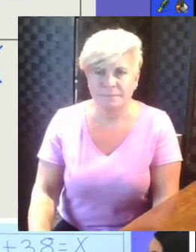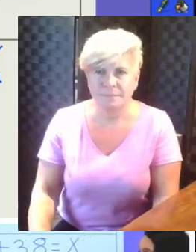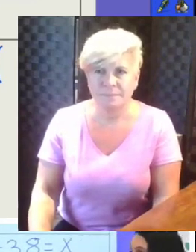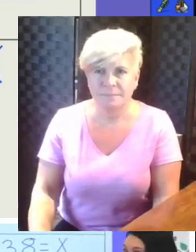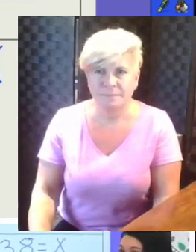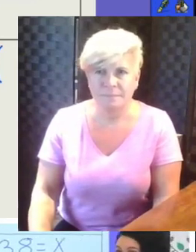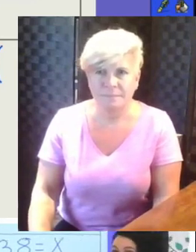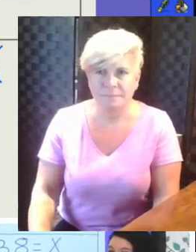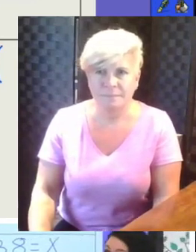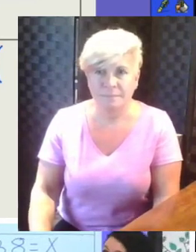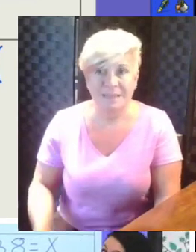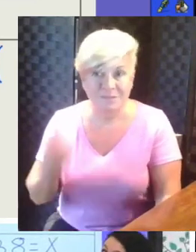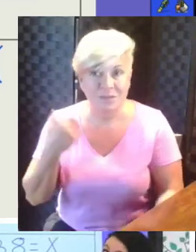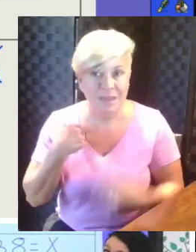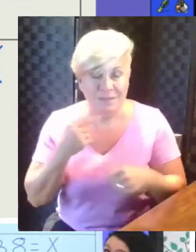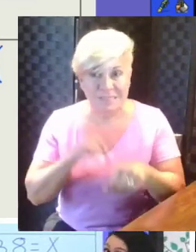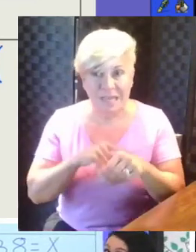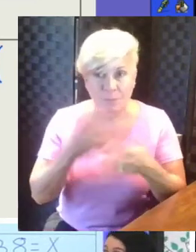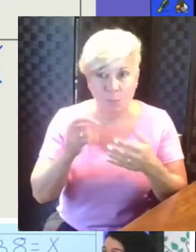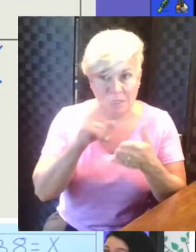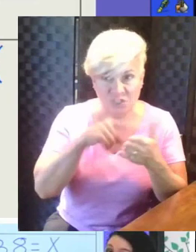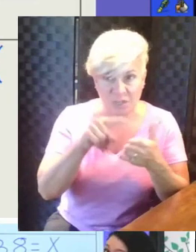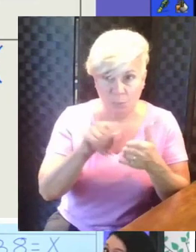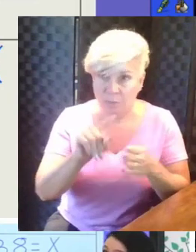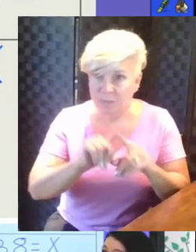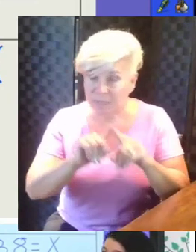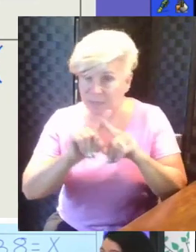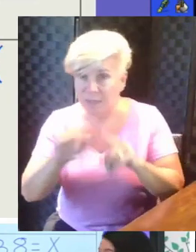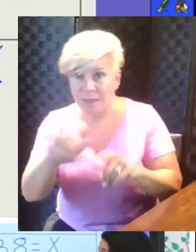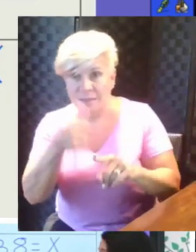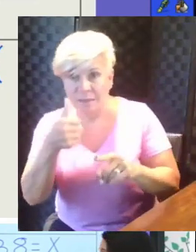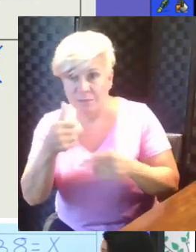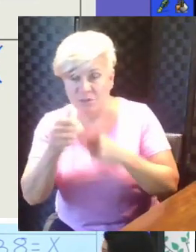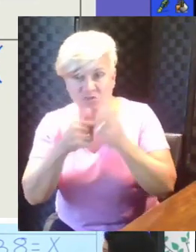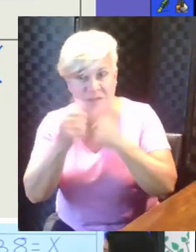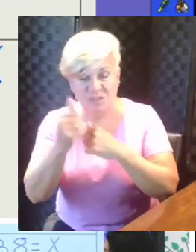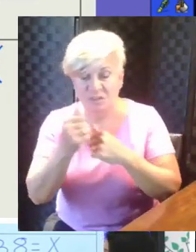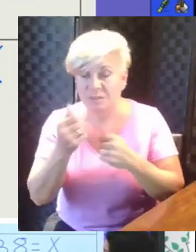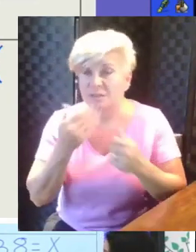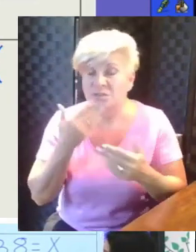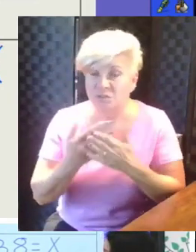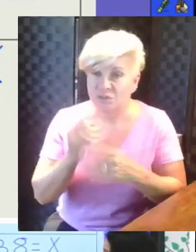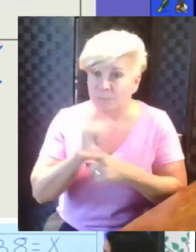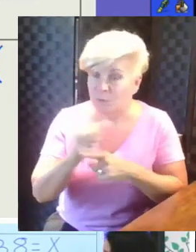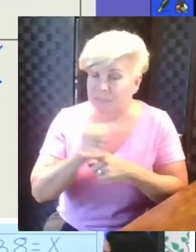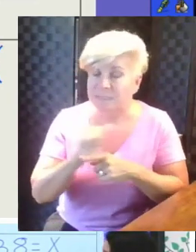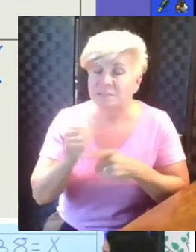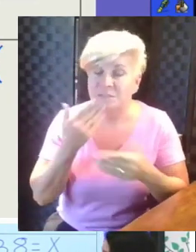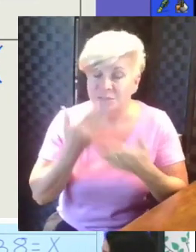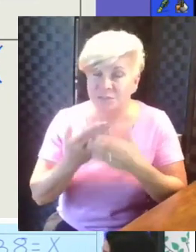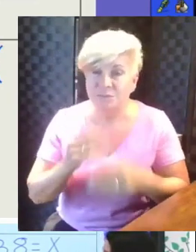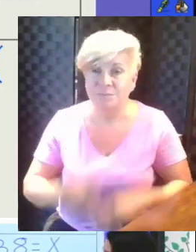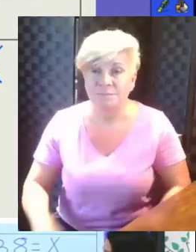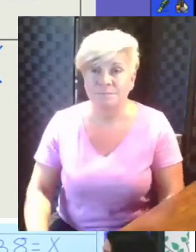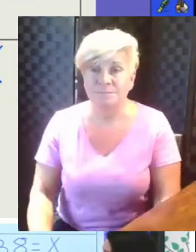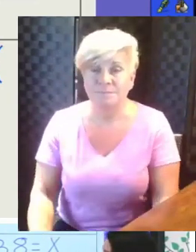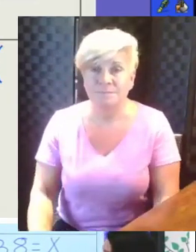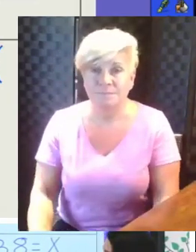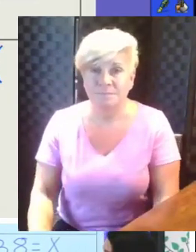If you have time and you want to check it with a second strategy, that's a really good practice to have.